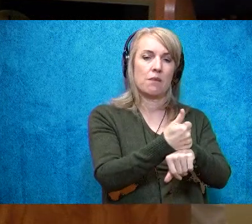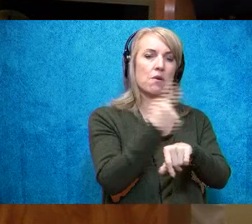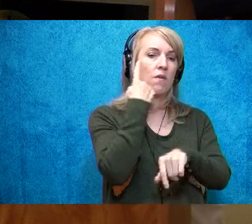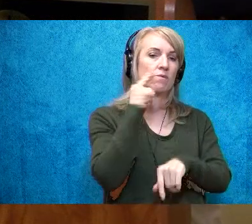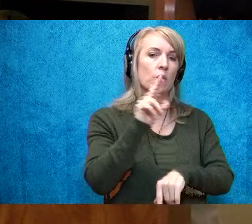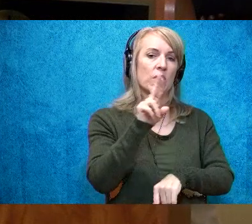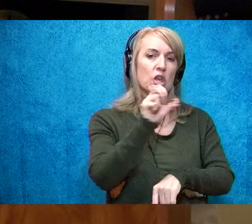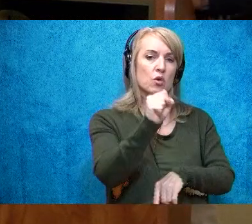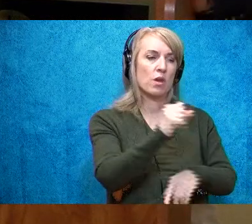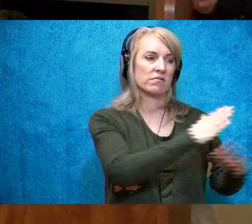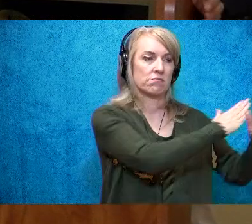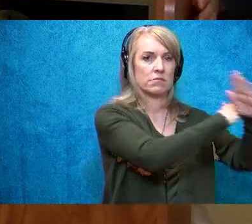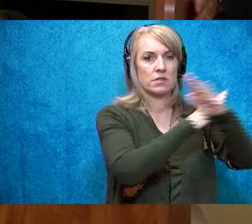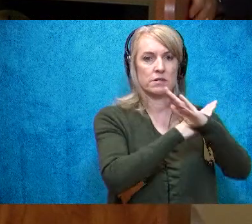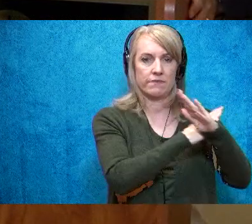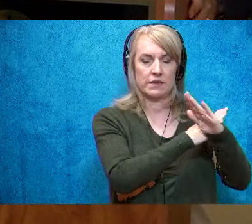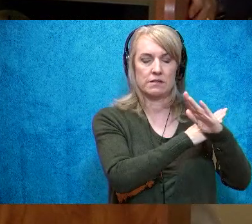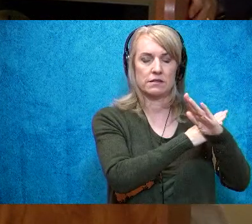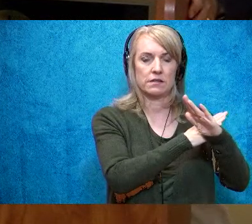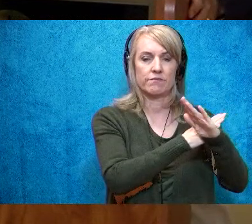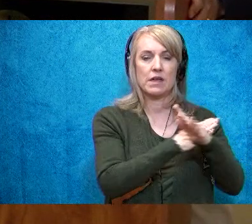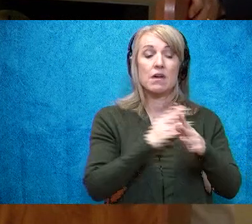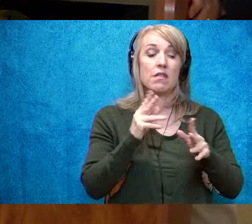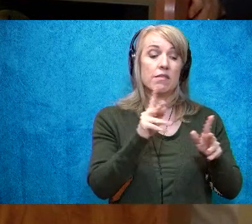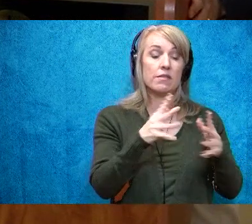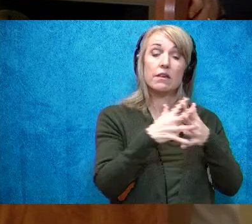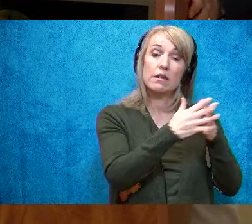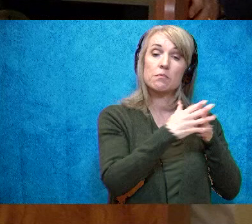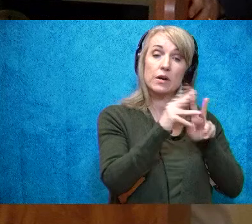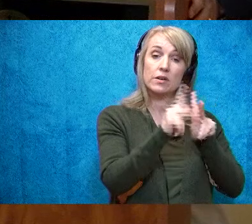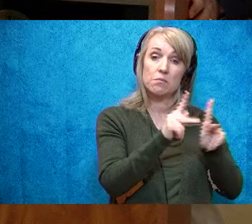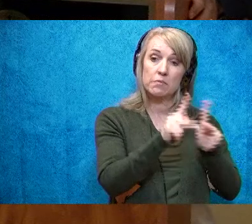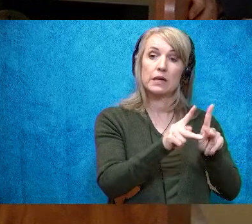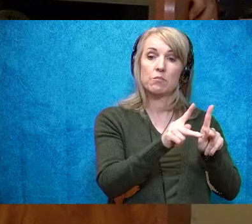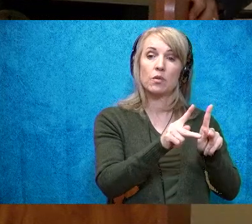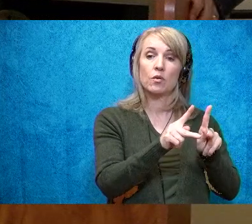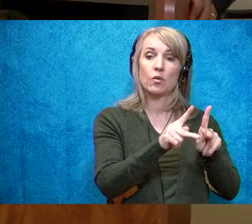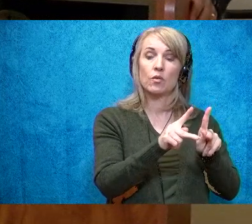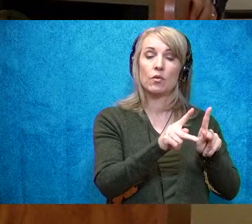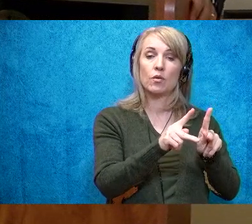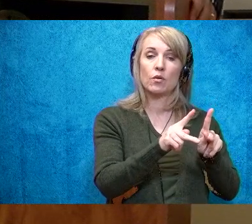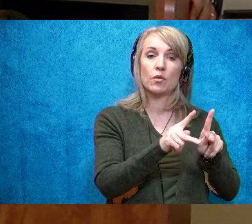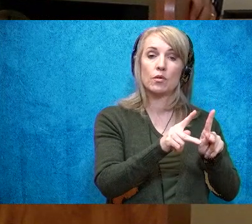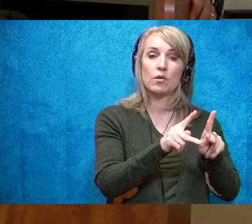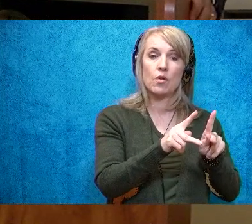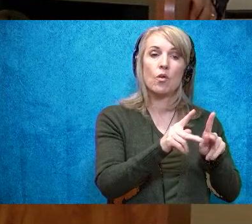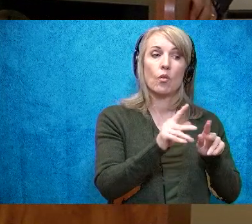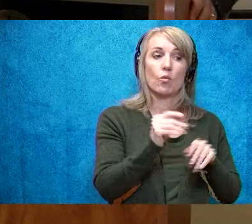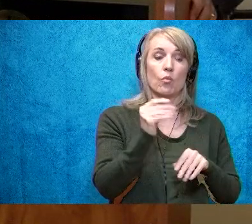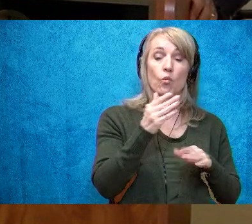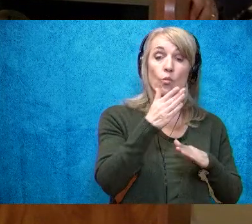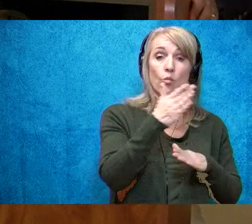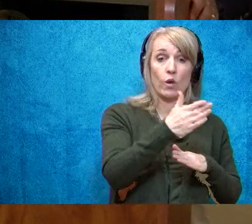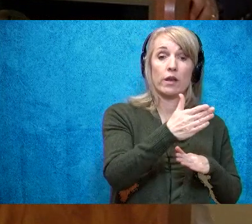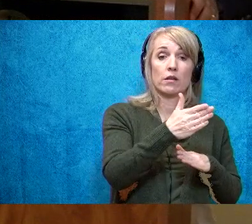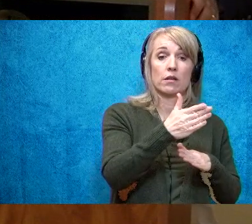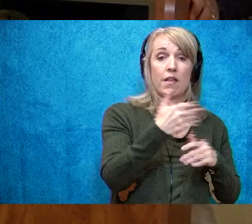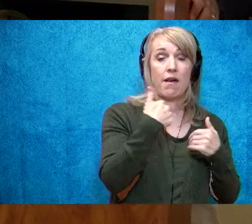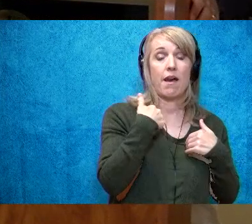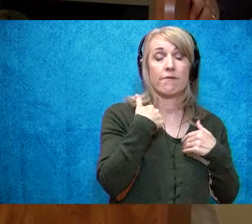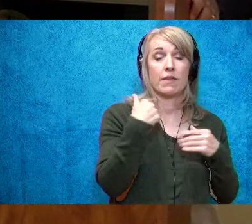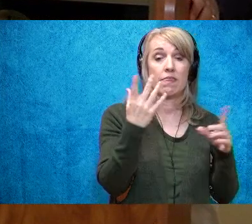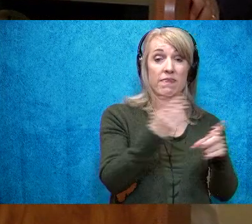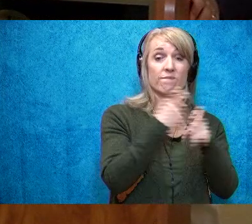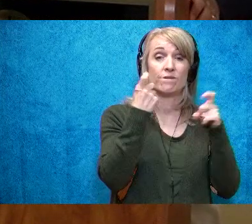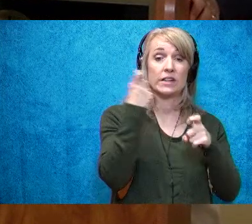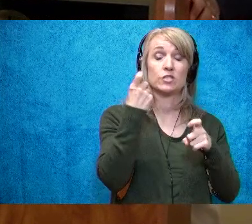overcome the premeditated invasion, the American people in their righteous might will win through to the absolute victory. With confidence in our armed forces, with